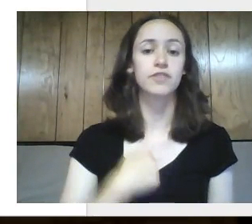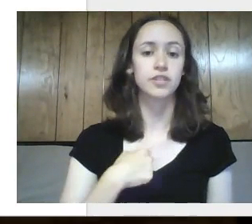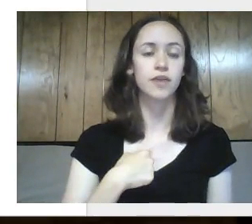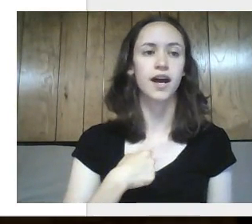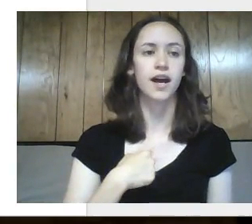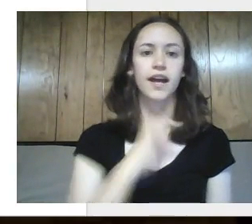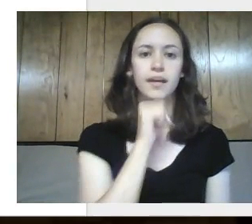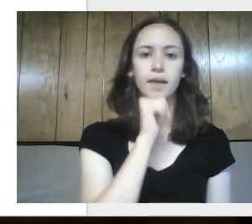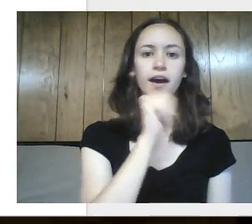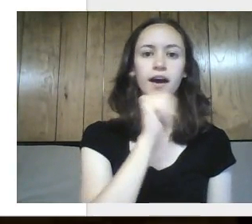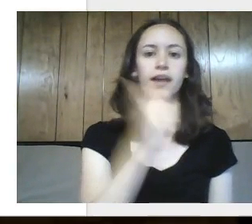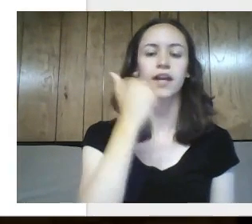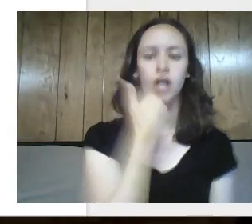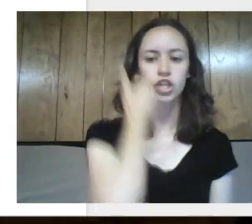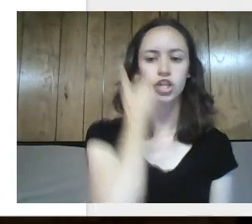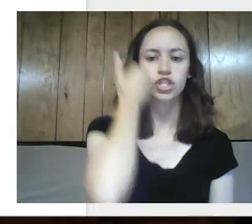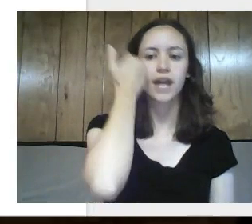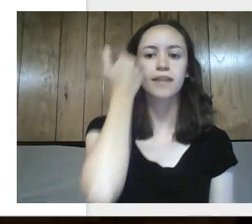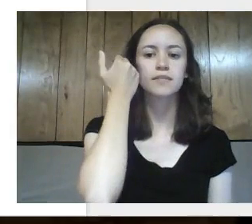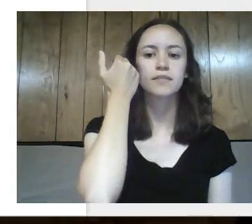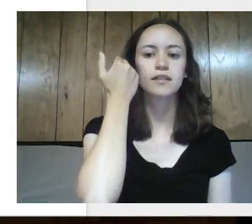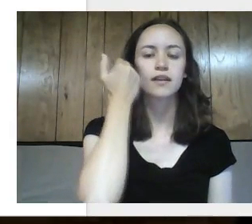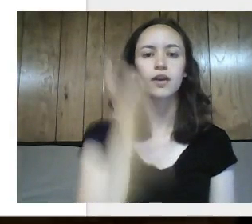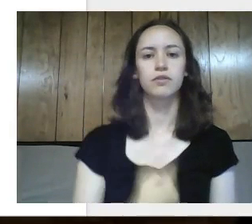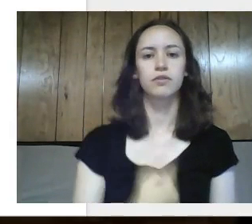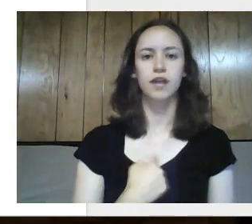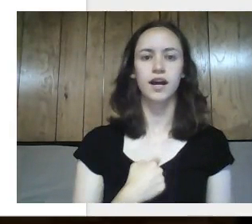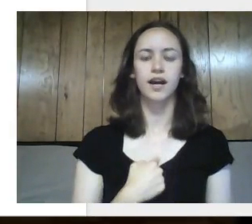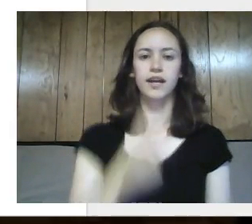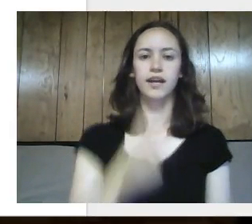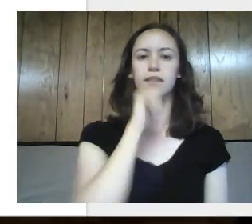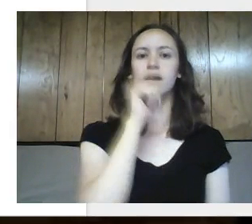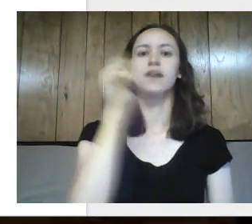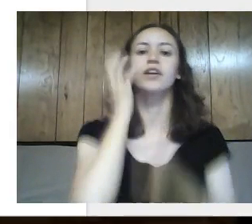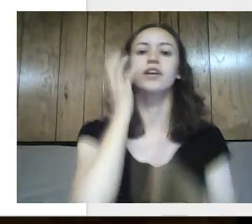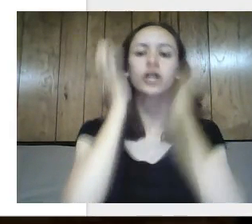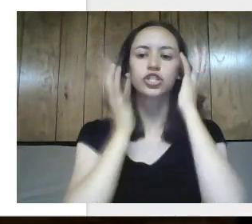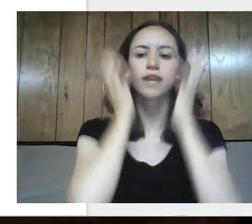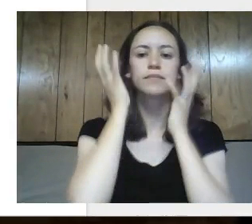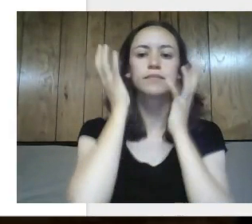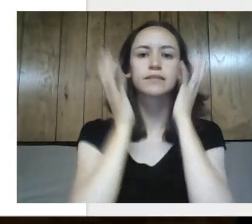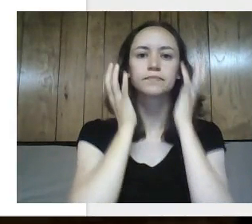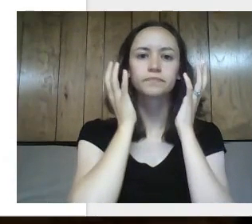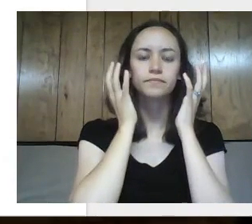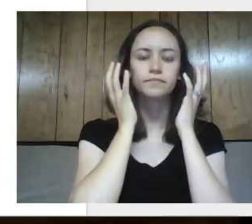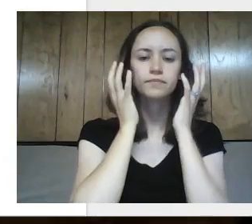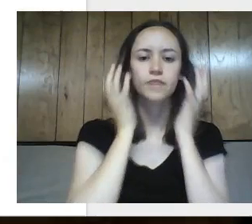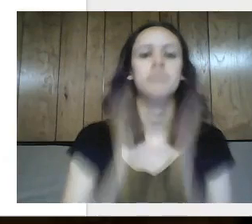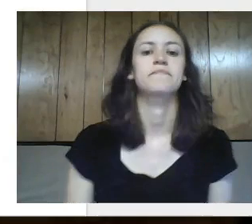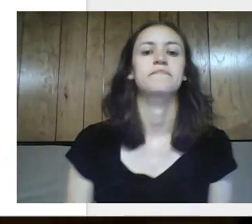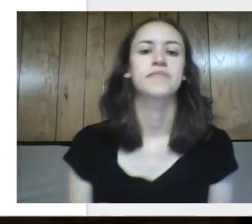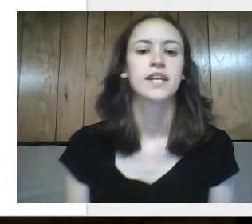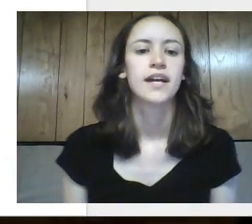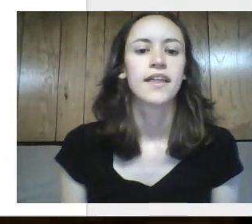way. If you do I am unashamed, or I am unashamed.